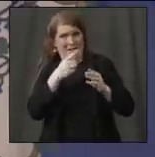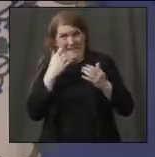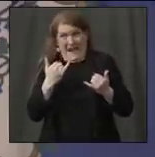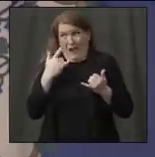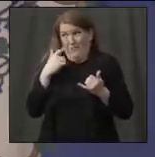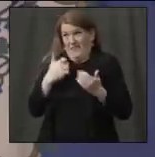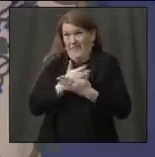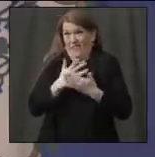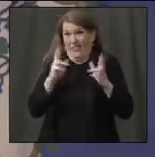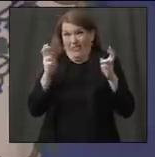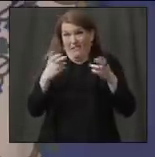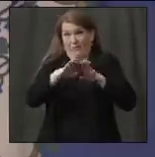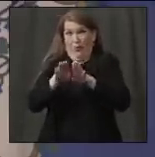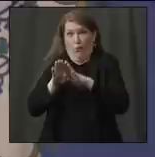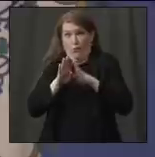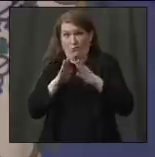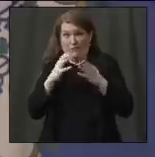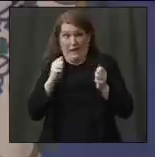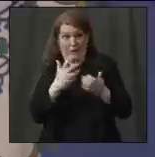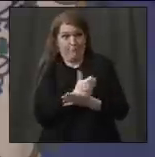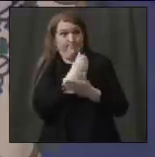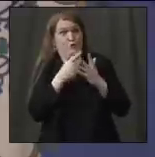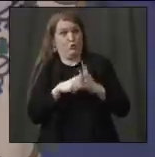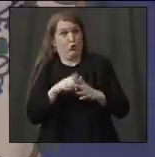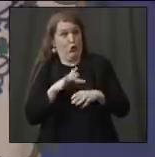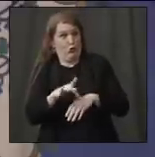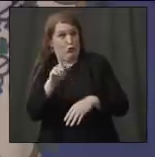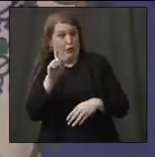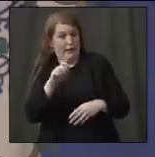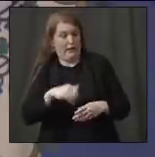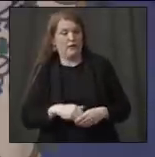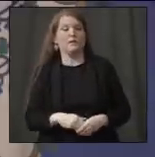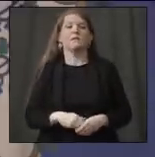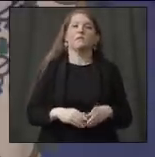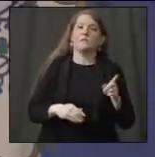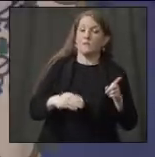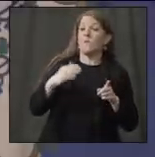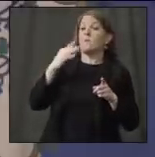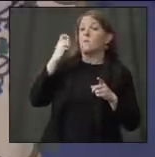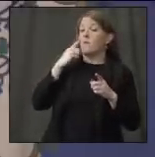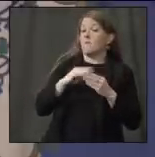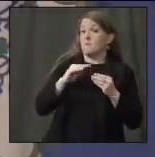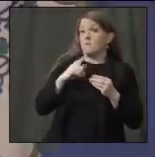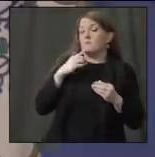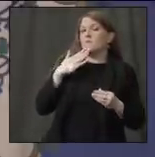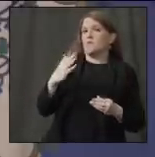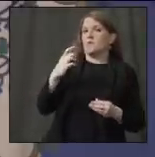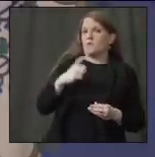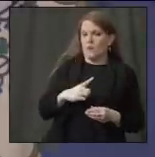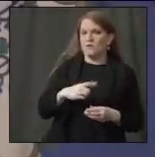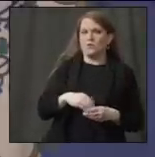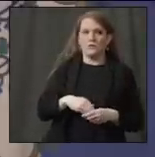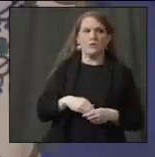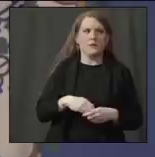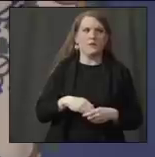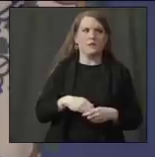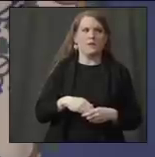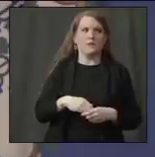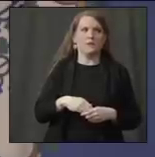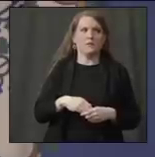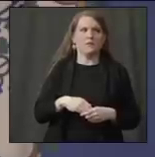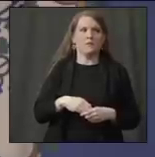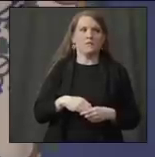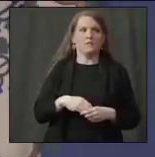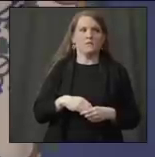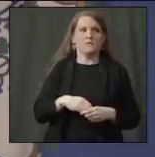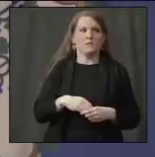able to repair that road, state of good repair, in 30% less time at 30% less cost, in